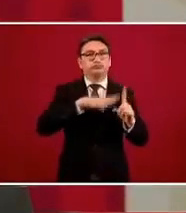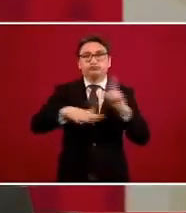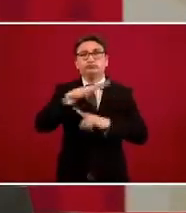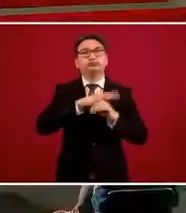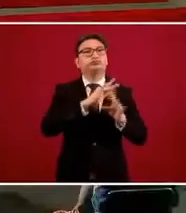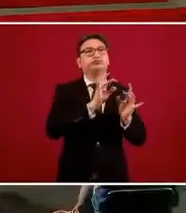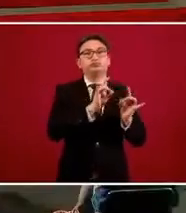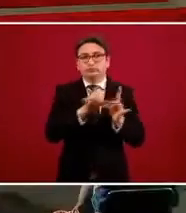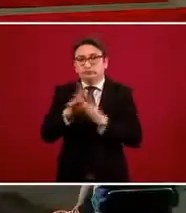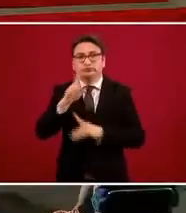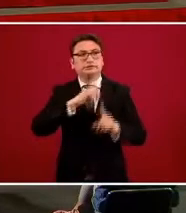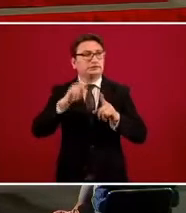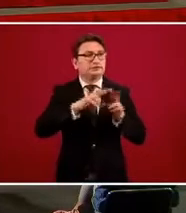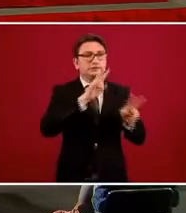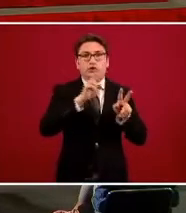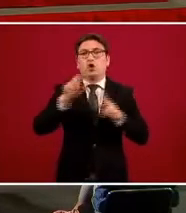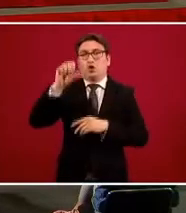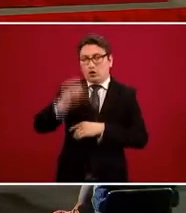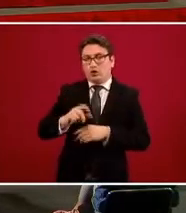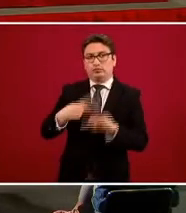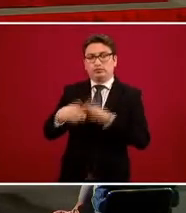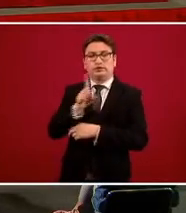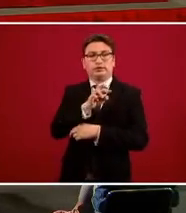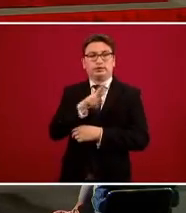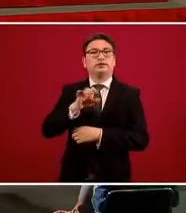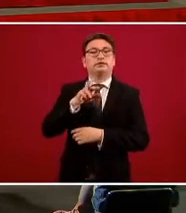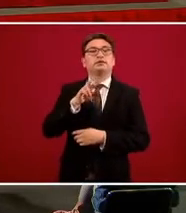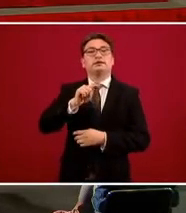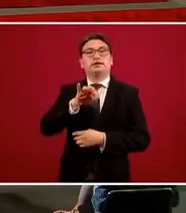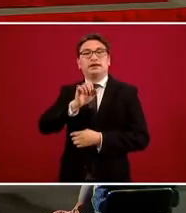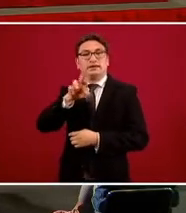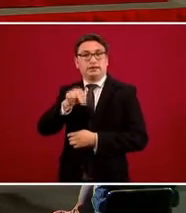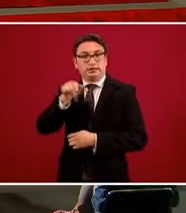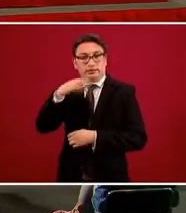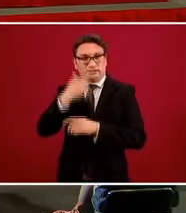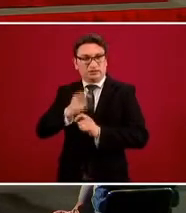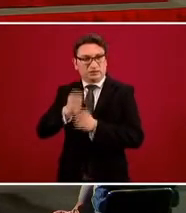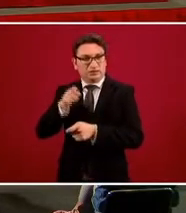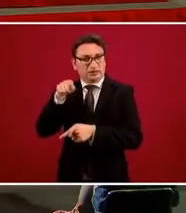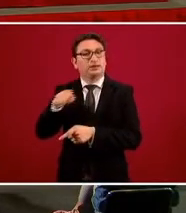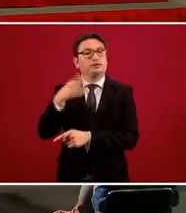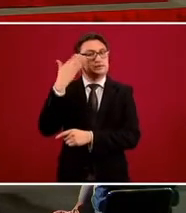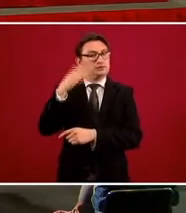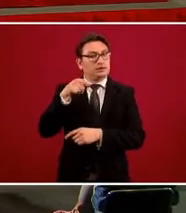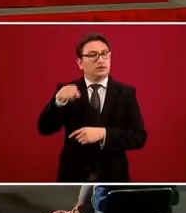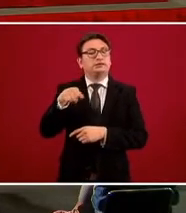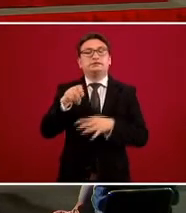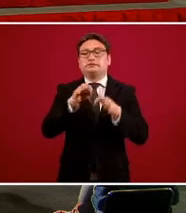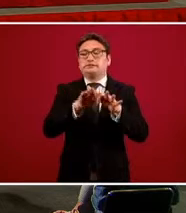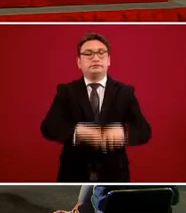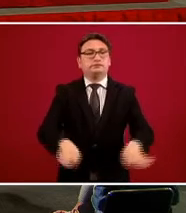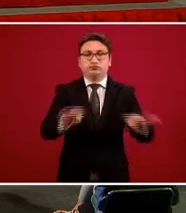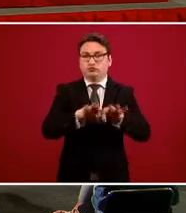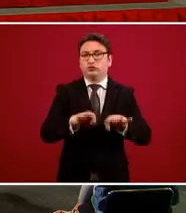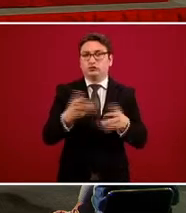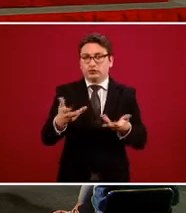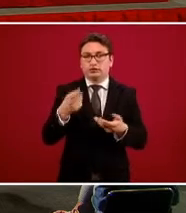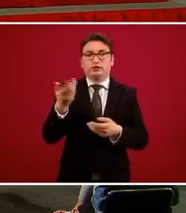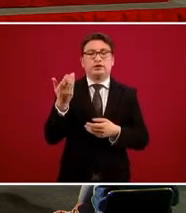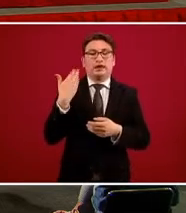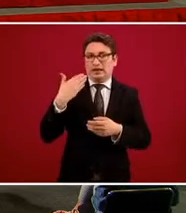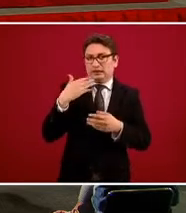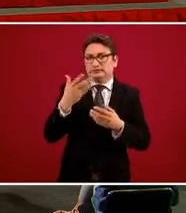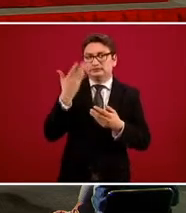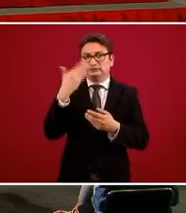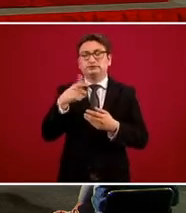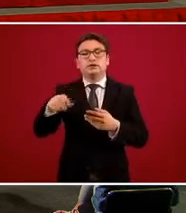back. That's what a bridge means. So today we have Dr. Reisteran with us, and he's been